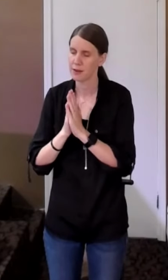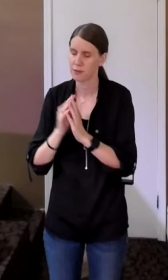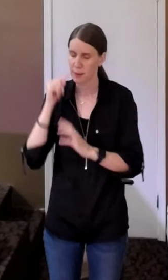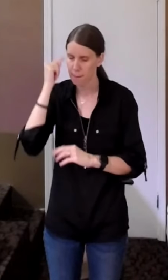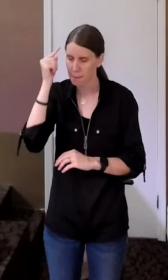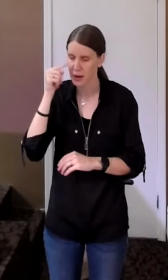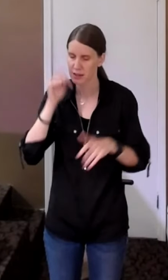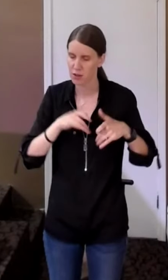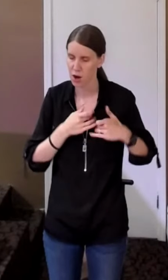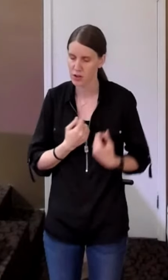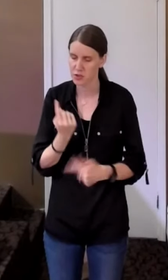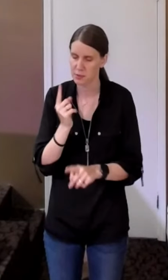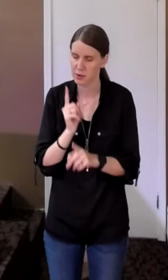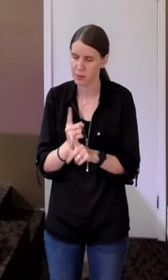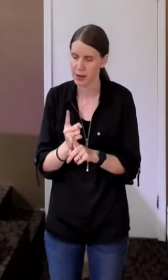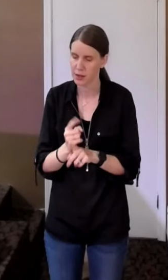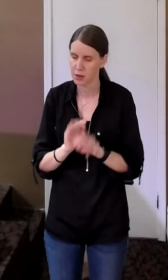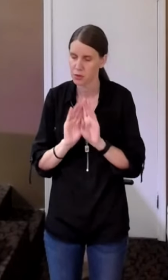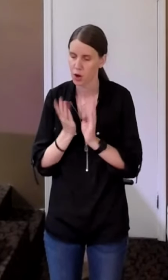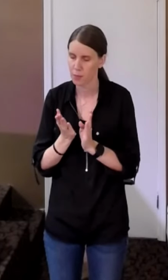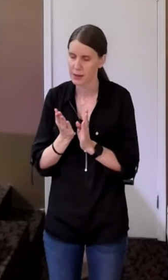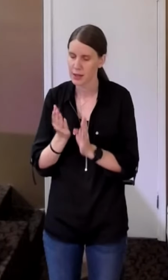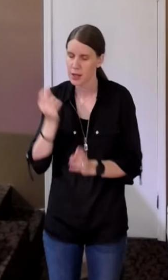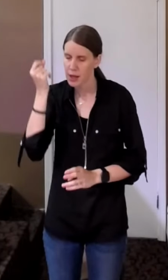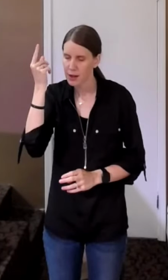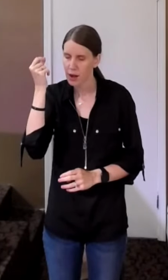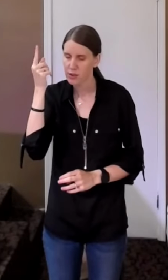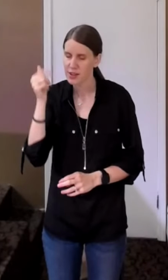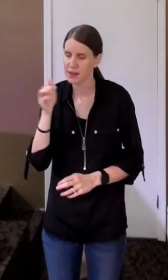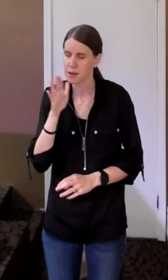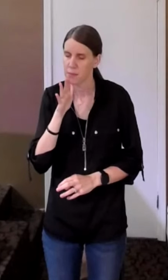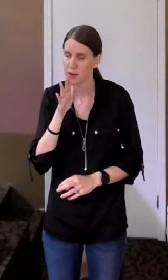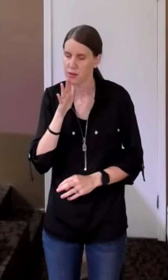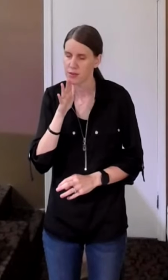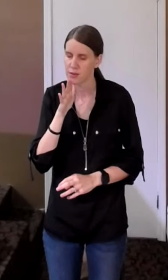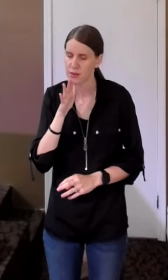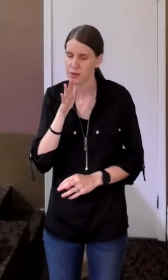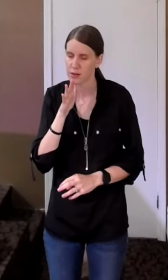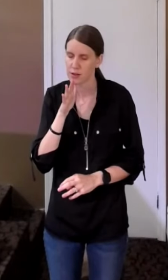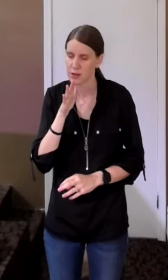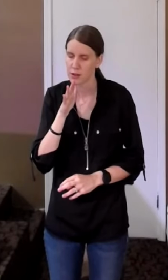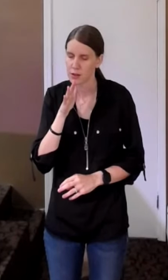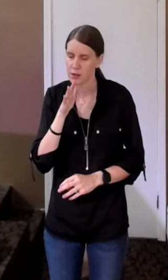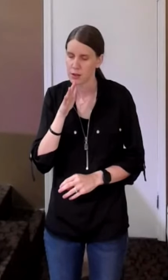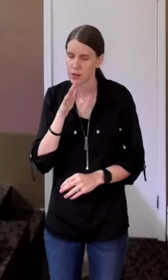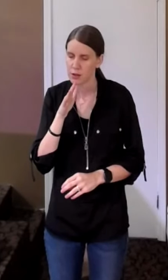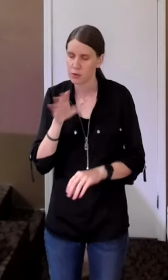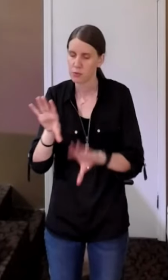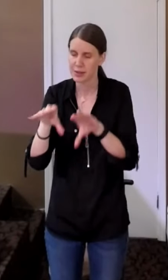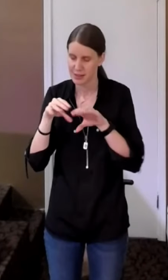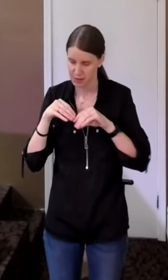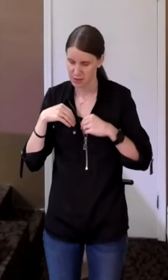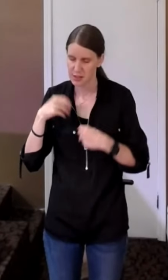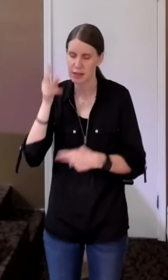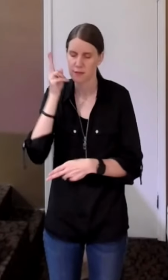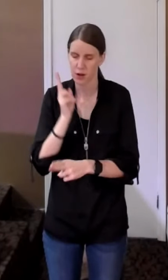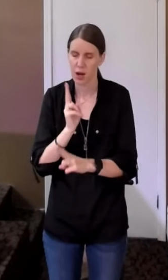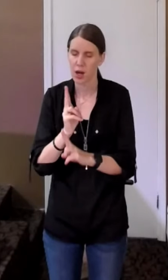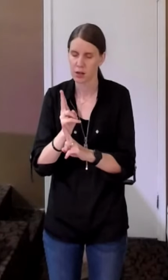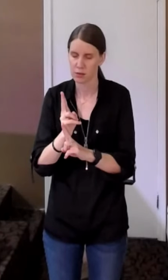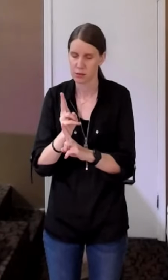minds. An understanding that, Lord, mothers are due honor. It